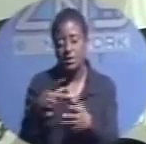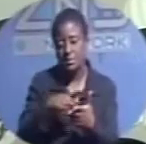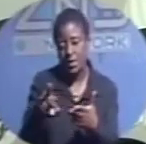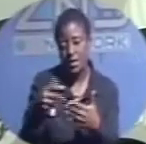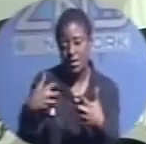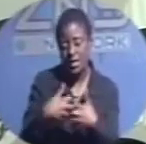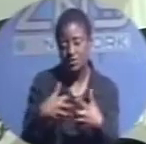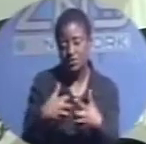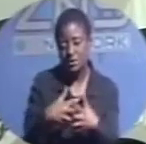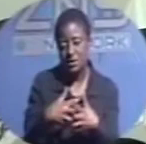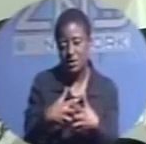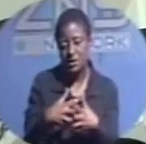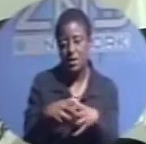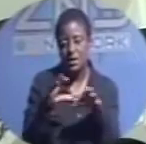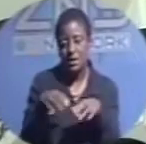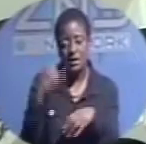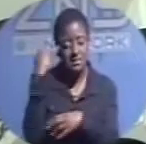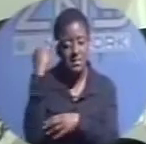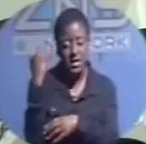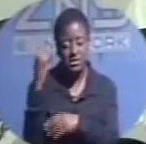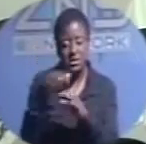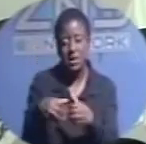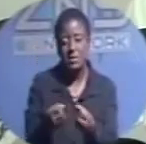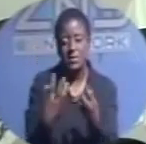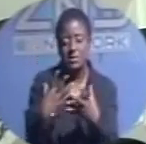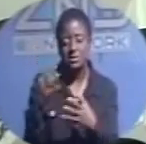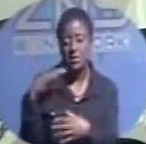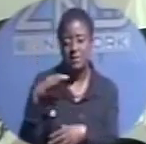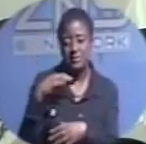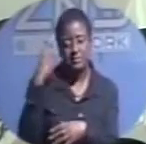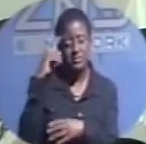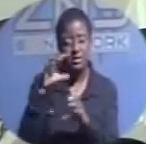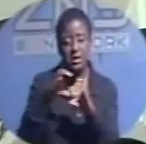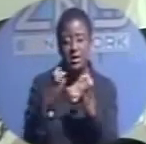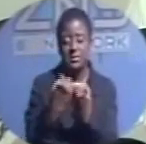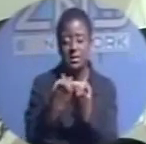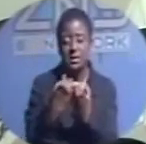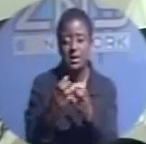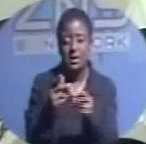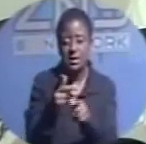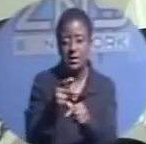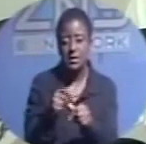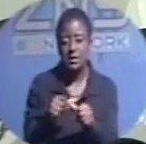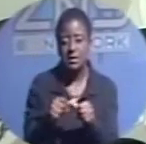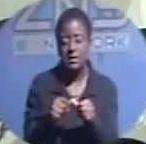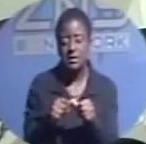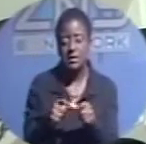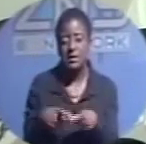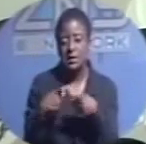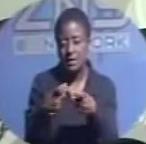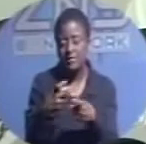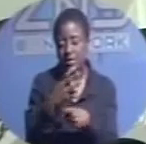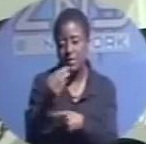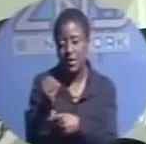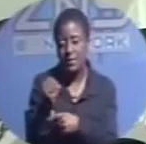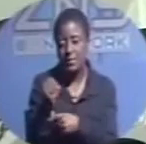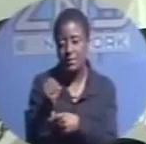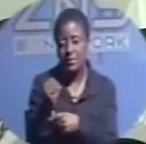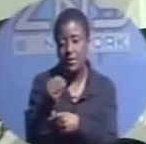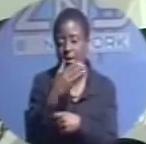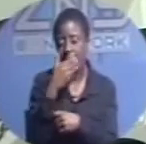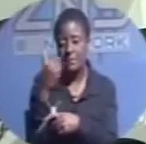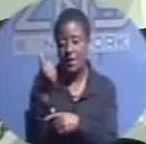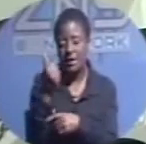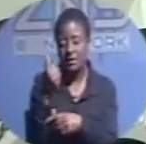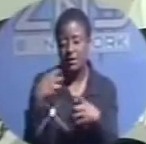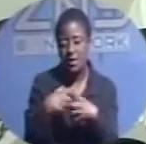just imagine how much it would benefit a company by giving them a competitive electrical rate